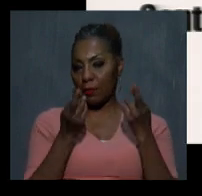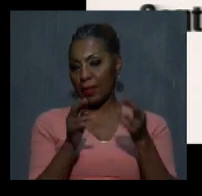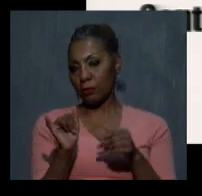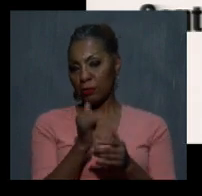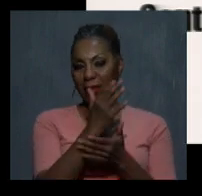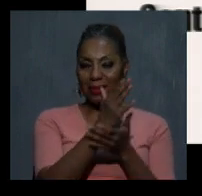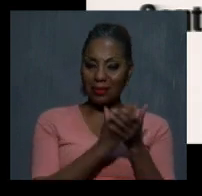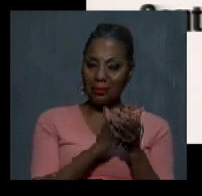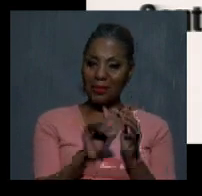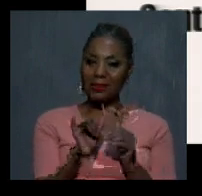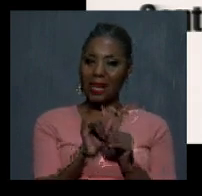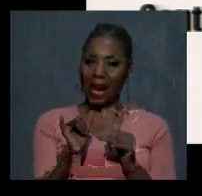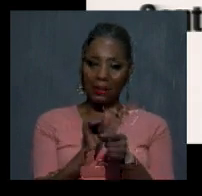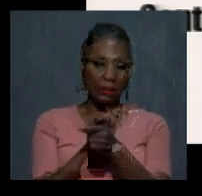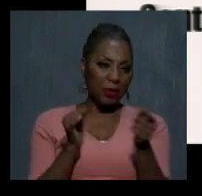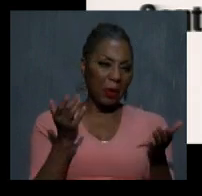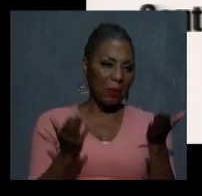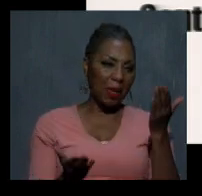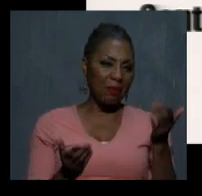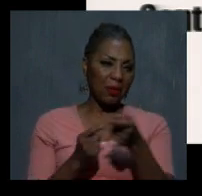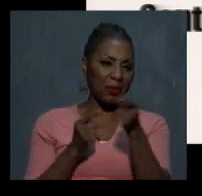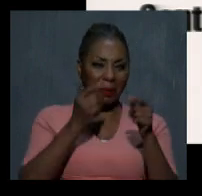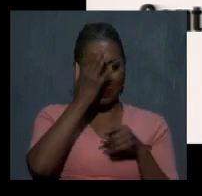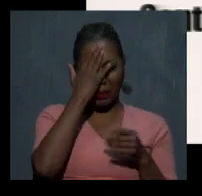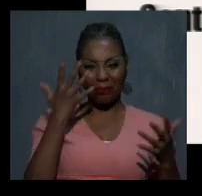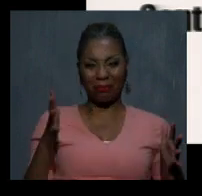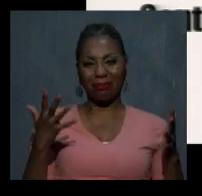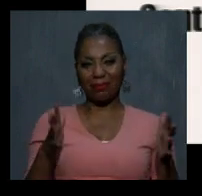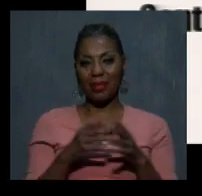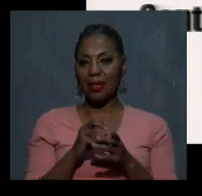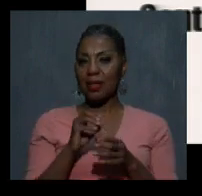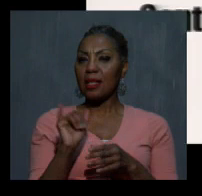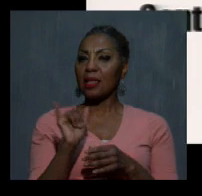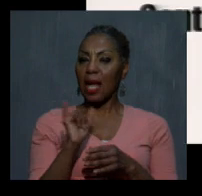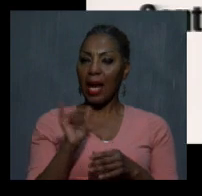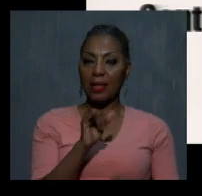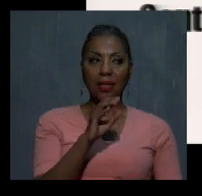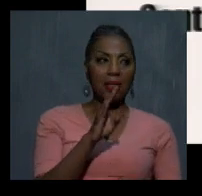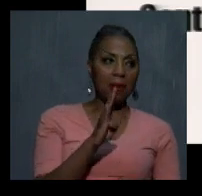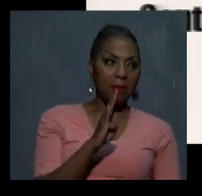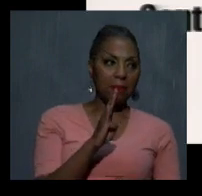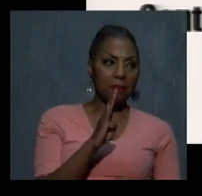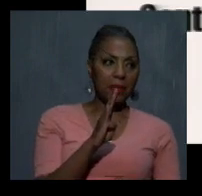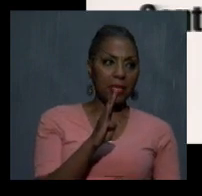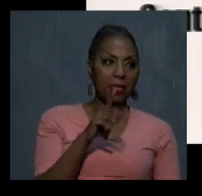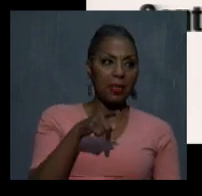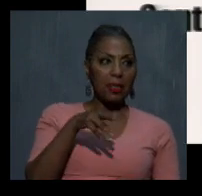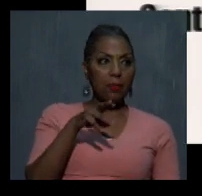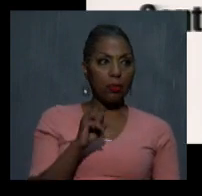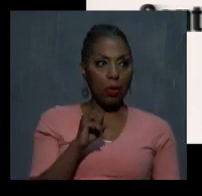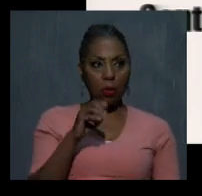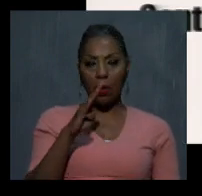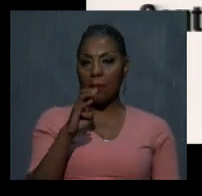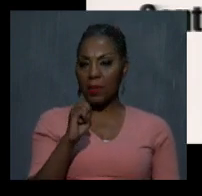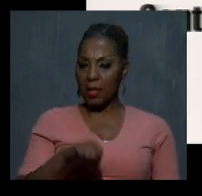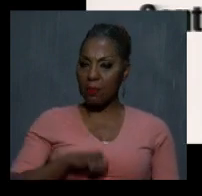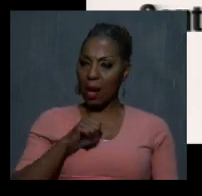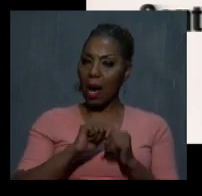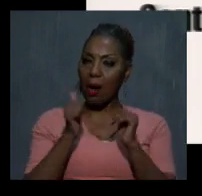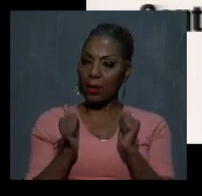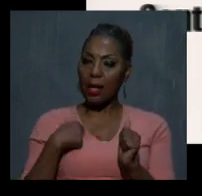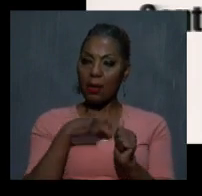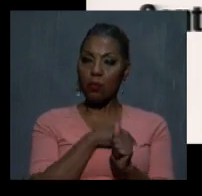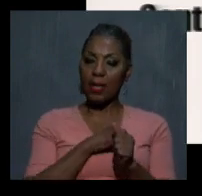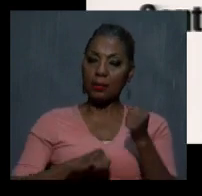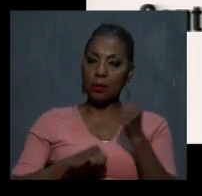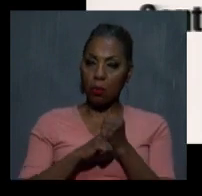Some of them were things that I already familiar with, such as Be Pro, Be Proud. We actually were just talking about how to support